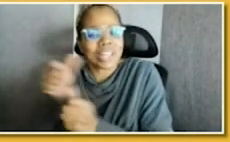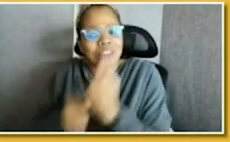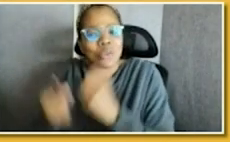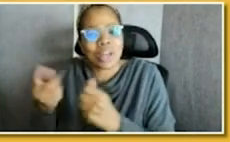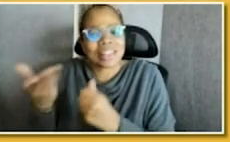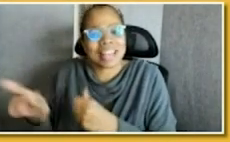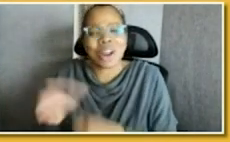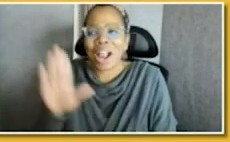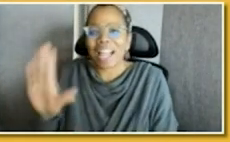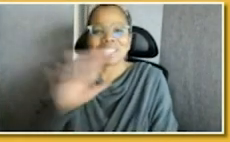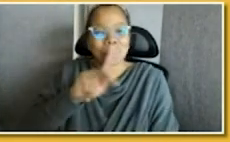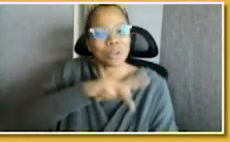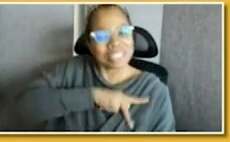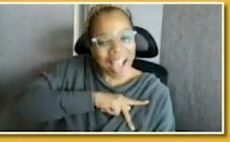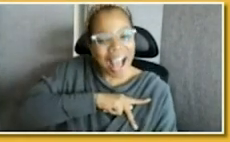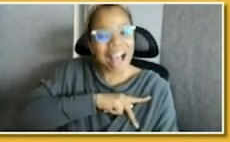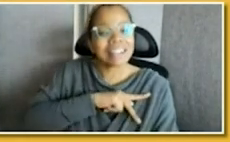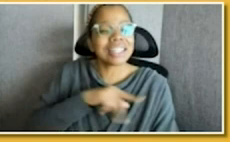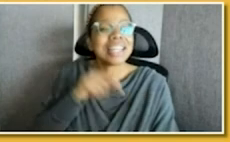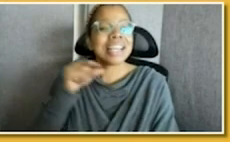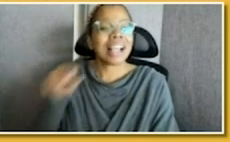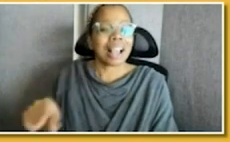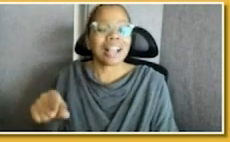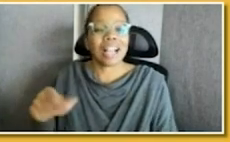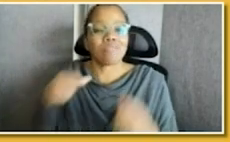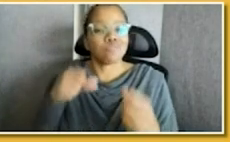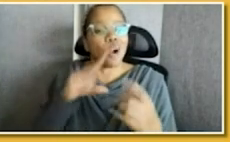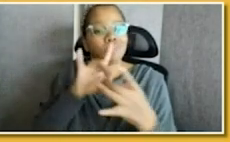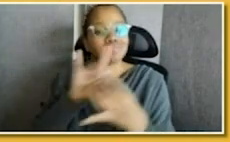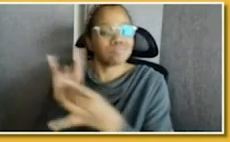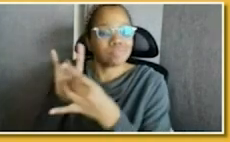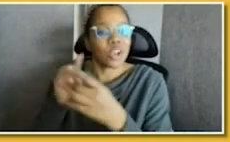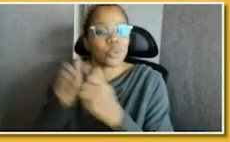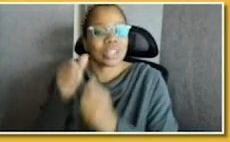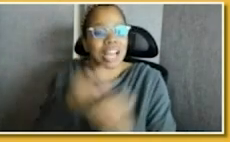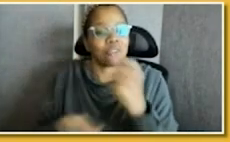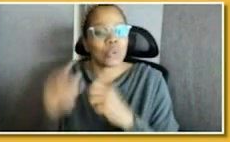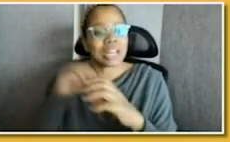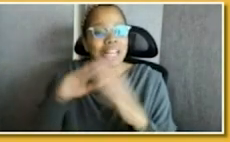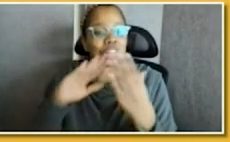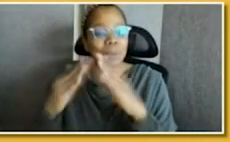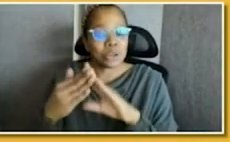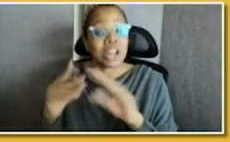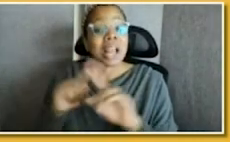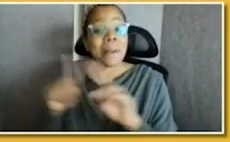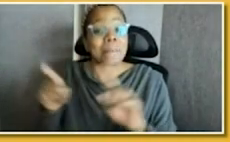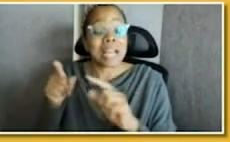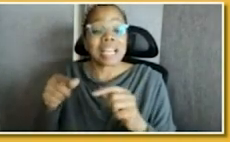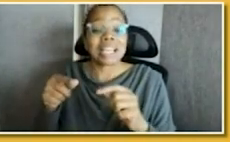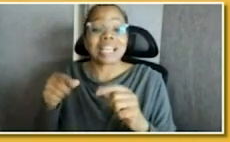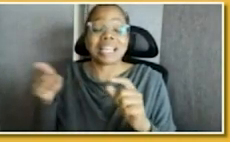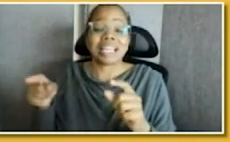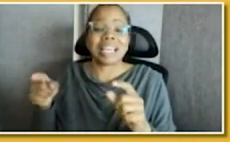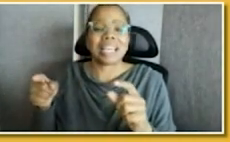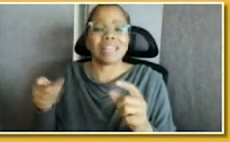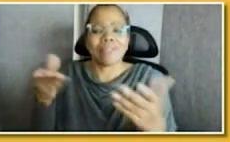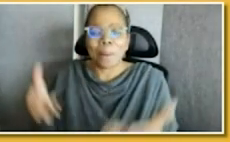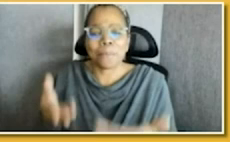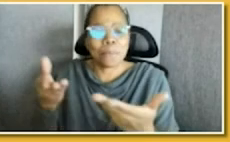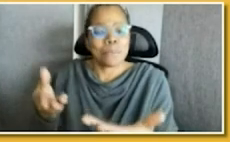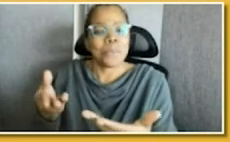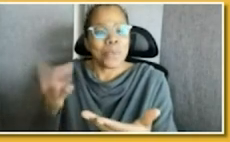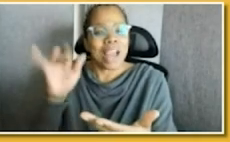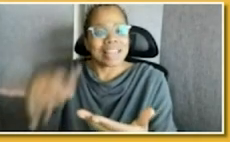had that with a lot of people in the community, but he brought it to his job in a really unique way. And it